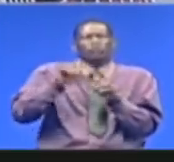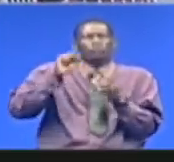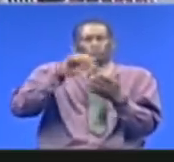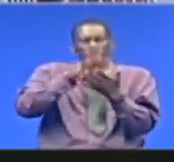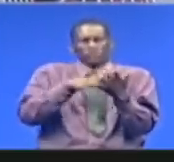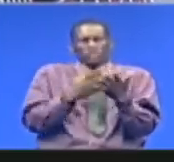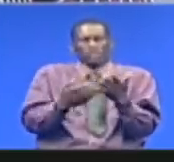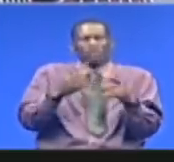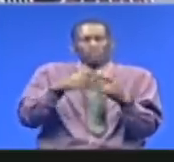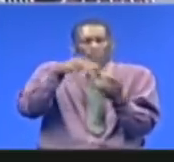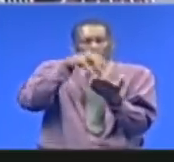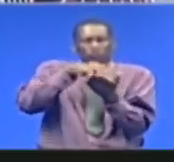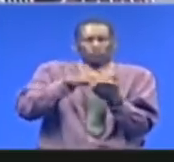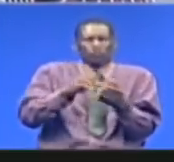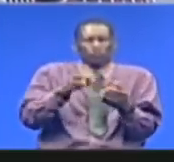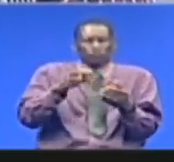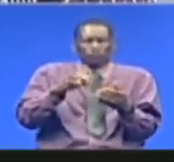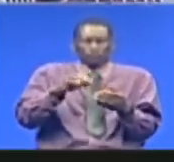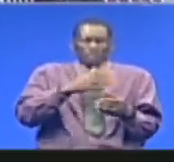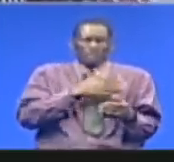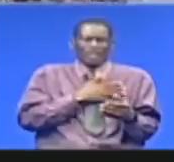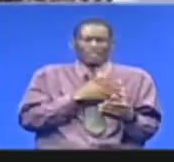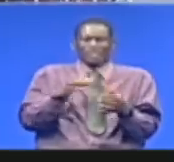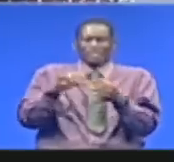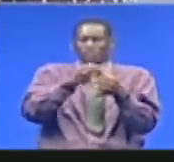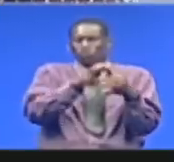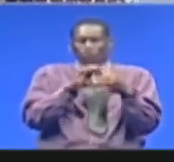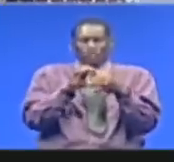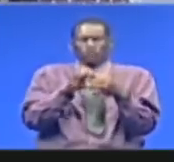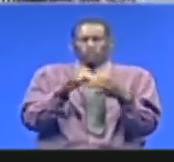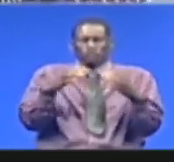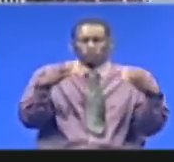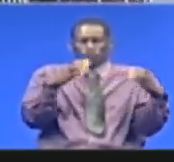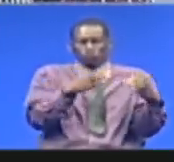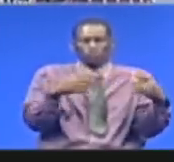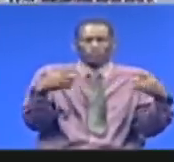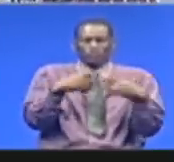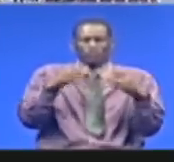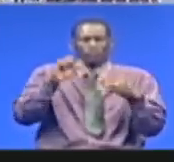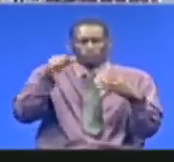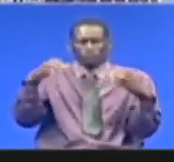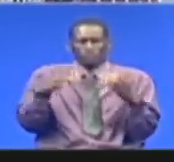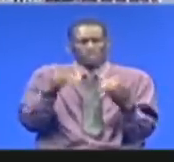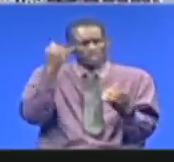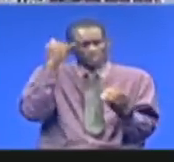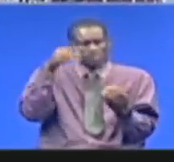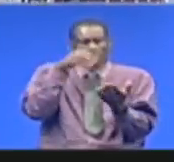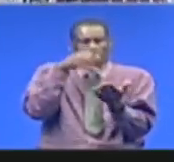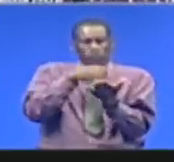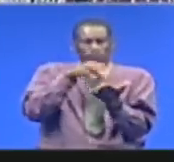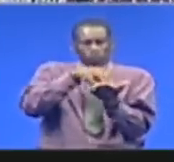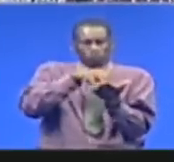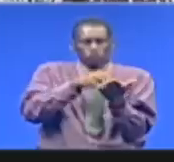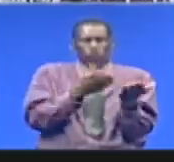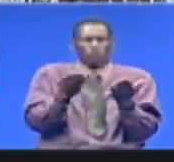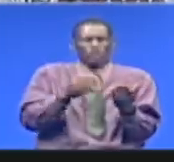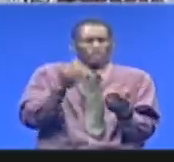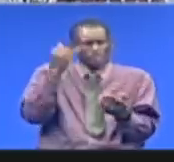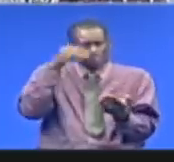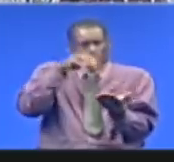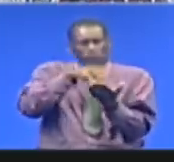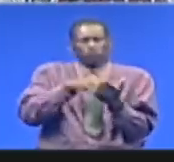NASA, there are coalitions of different political parties. Imagine a situation where if